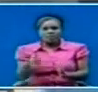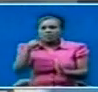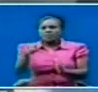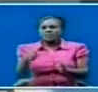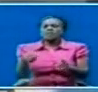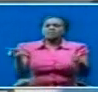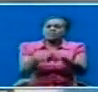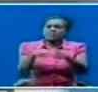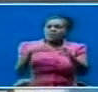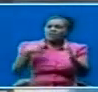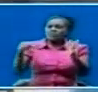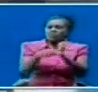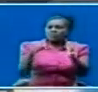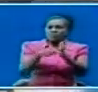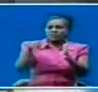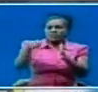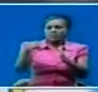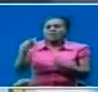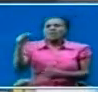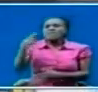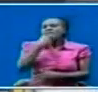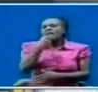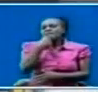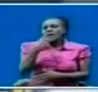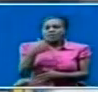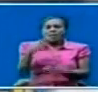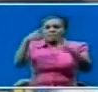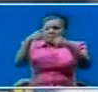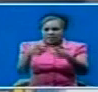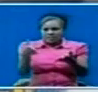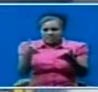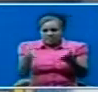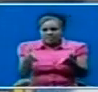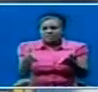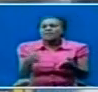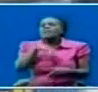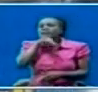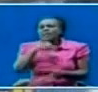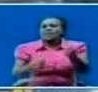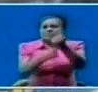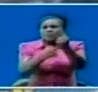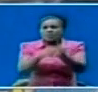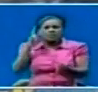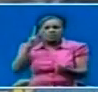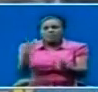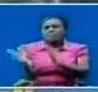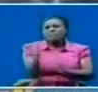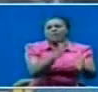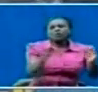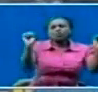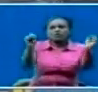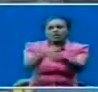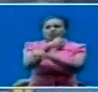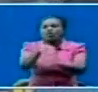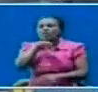an overdrive bankrolling fundraisers in his Nyanza backyard. But this act Raila allies, who viewed it as a scheme to dislodge Raila